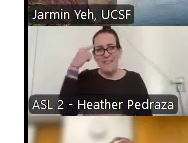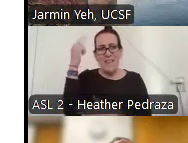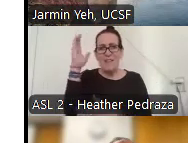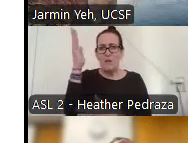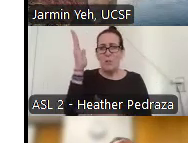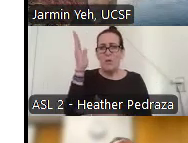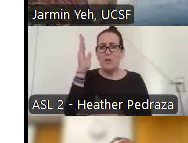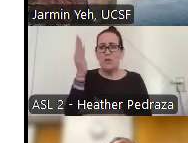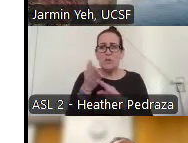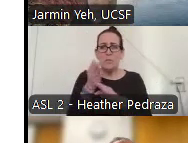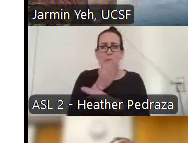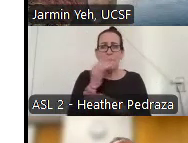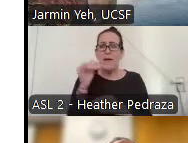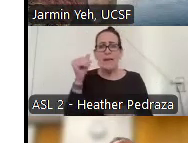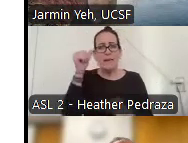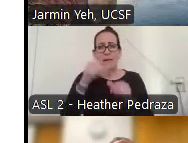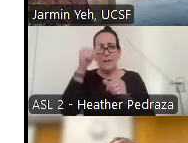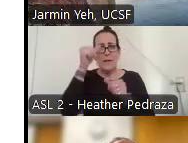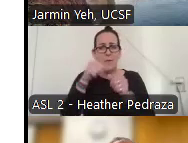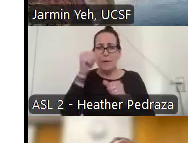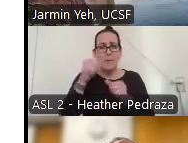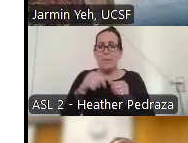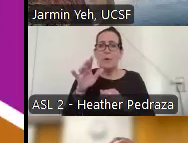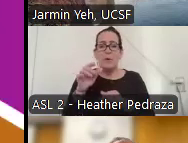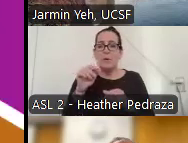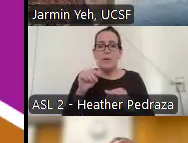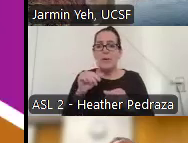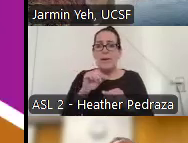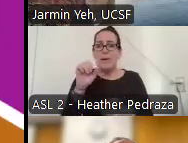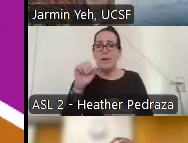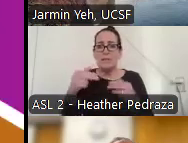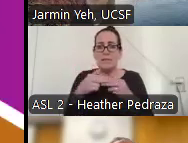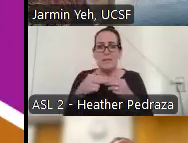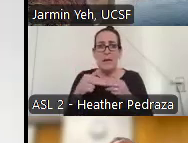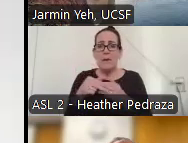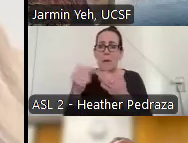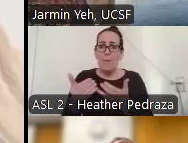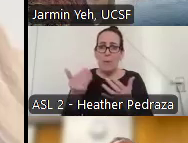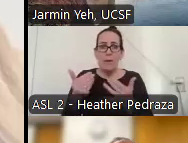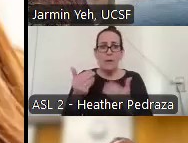know what slide it is, unfortunately. But I think it's worthwhile waiting a little bit to get that up here because it makes it